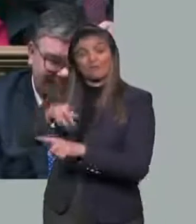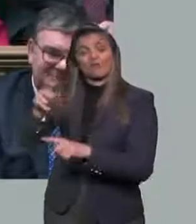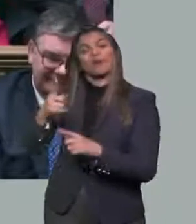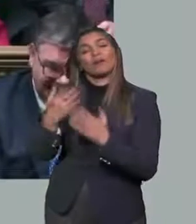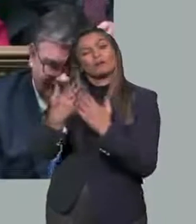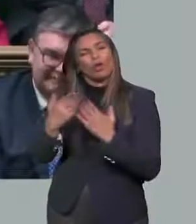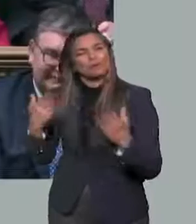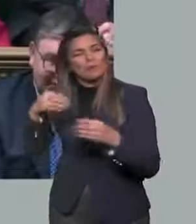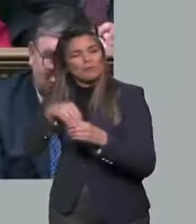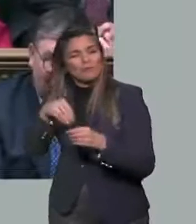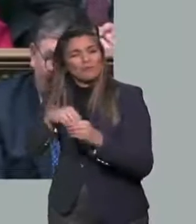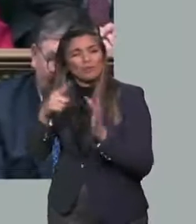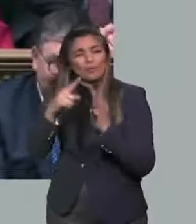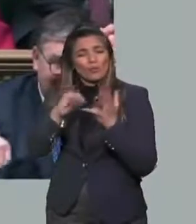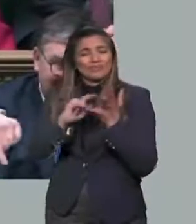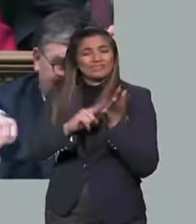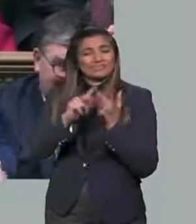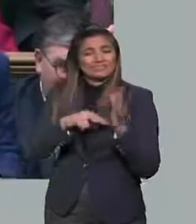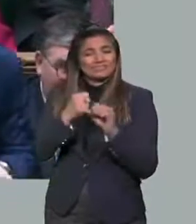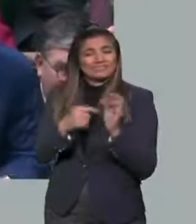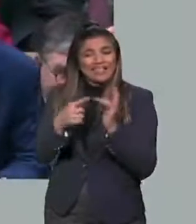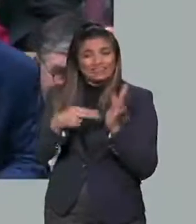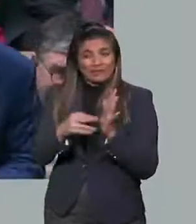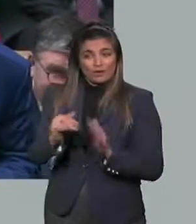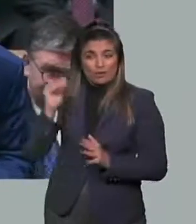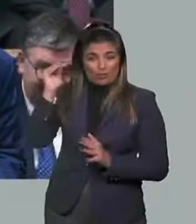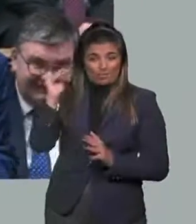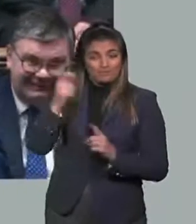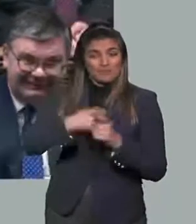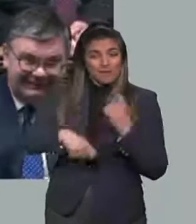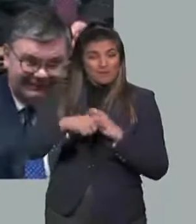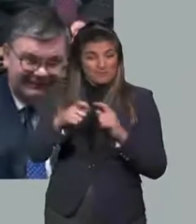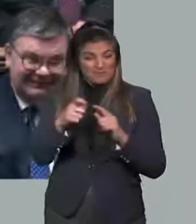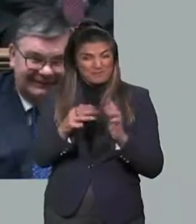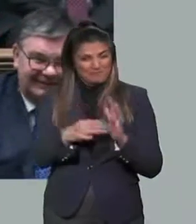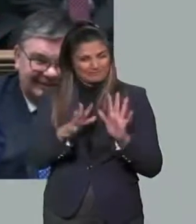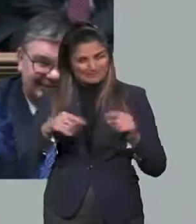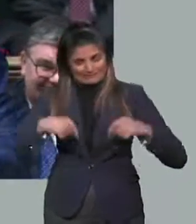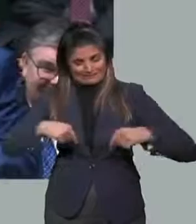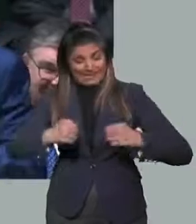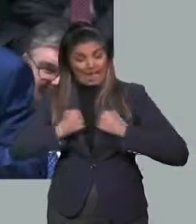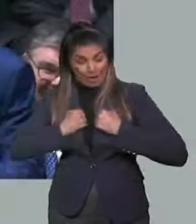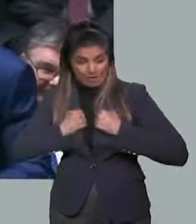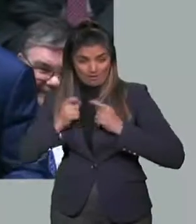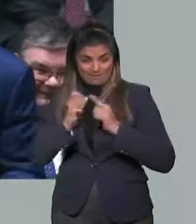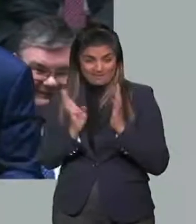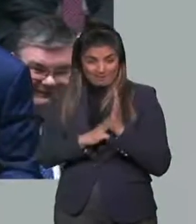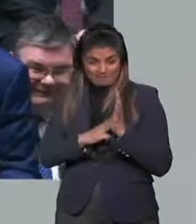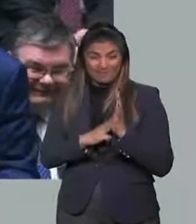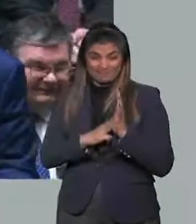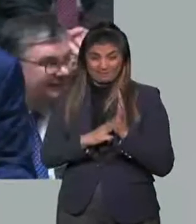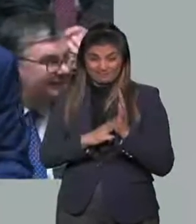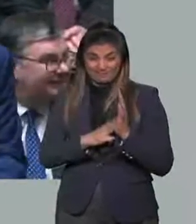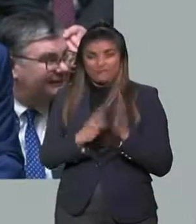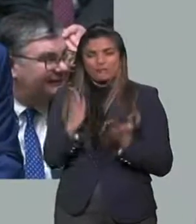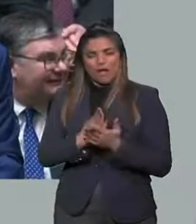North Prime Minister, this Prime Minister was Foreign Secretary leading the response